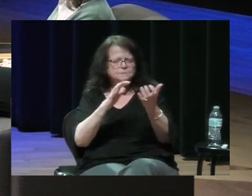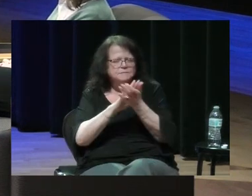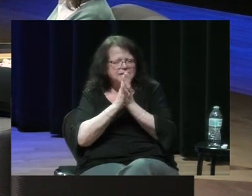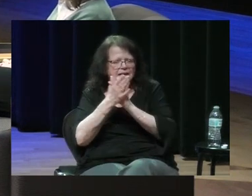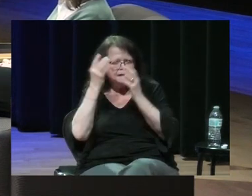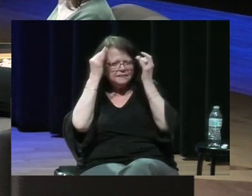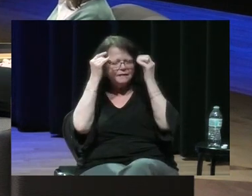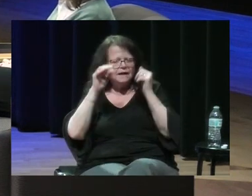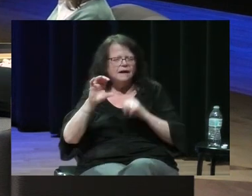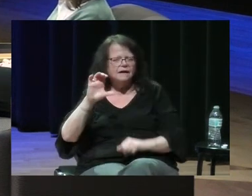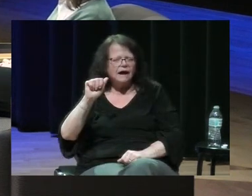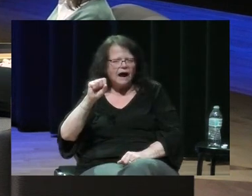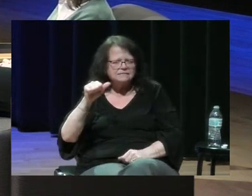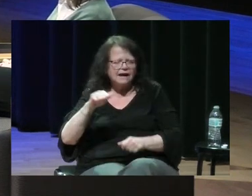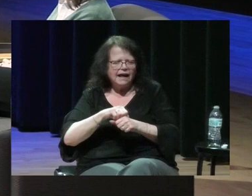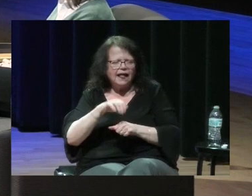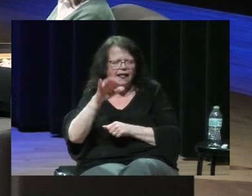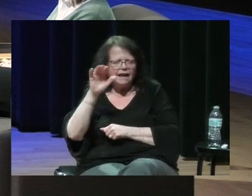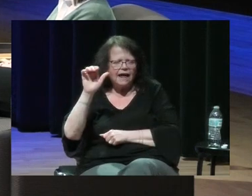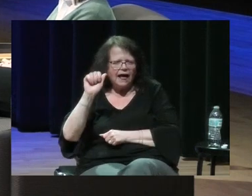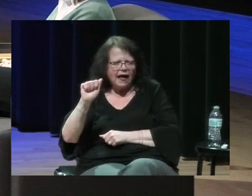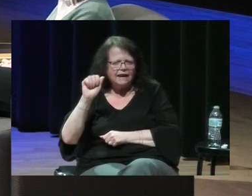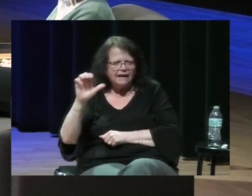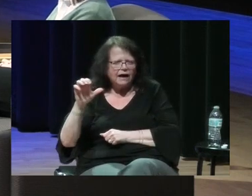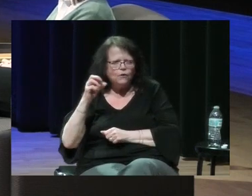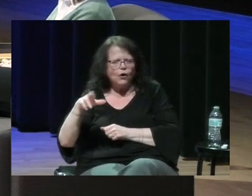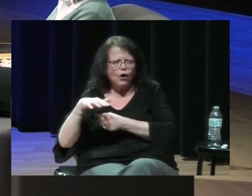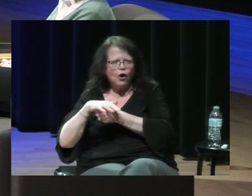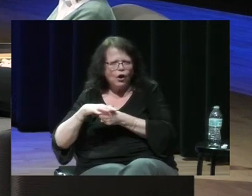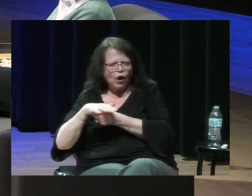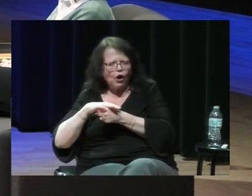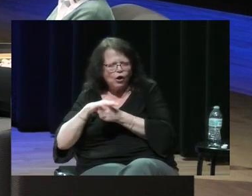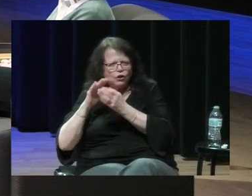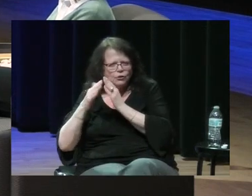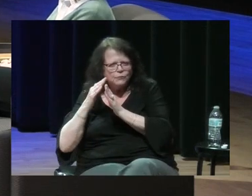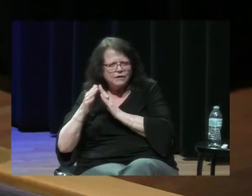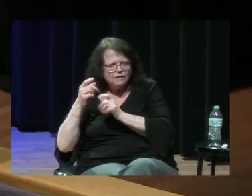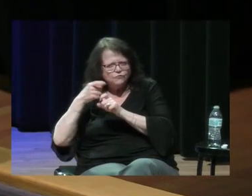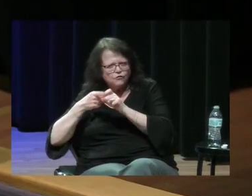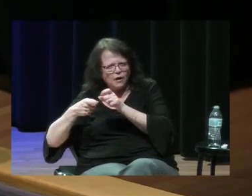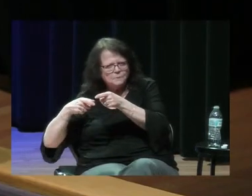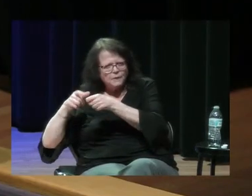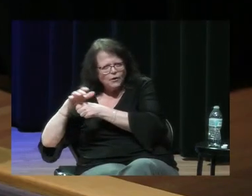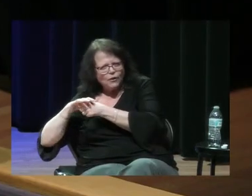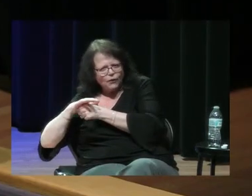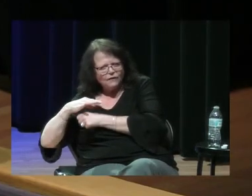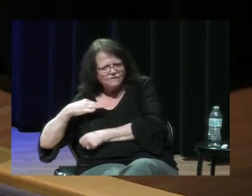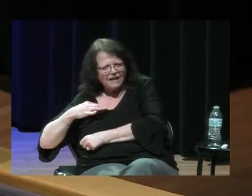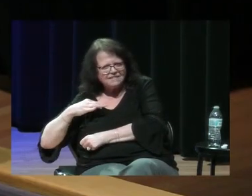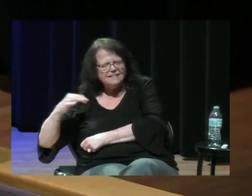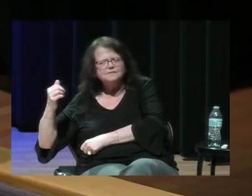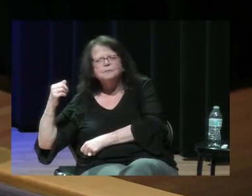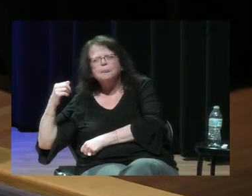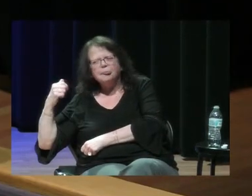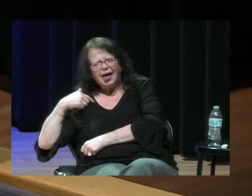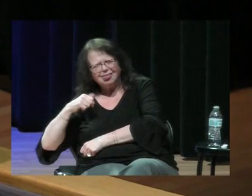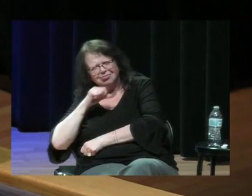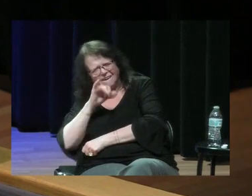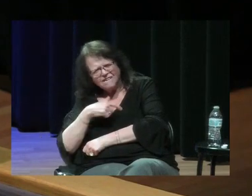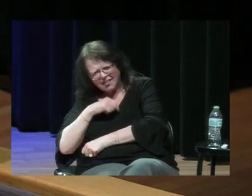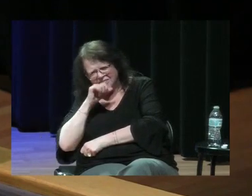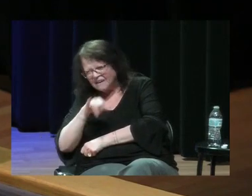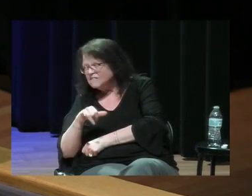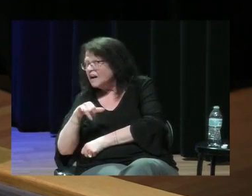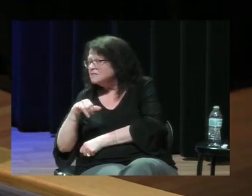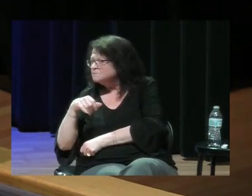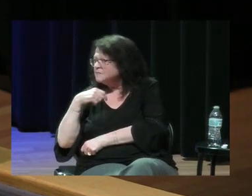Allen County or their local community from a current CASA volunteer? Oh, I love that. I love that. Yeah, it's incredible work. What I tell people if